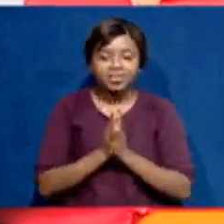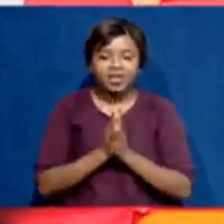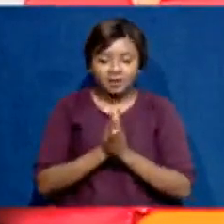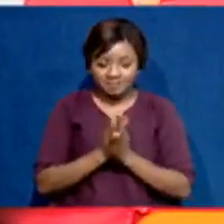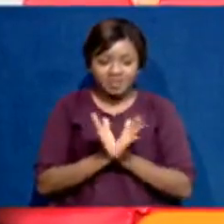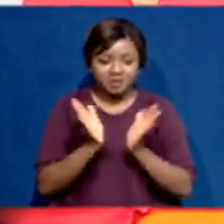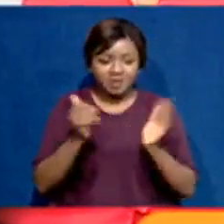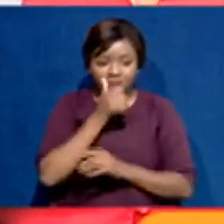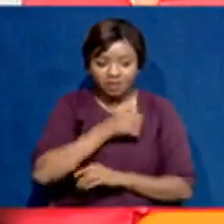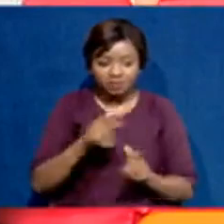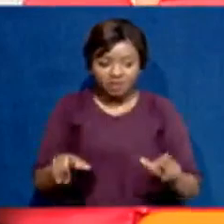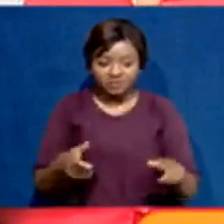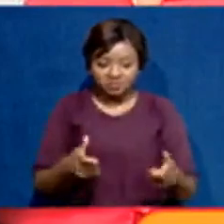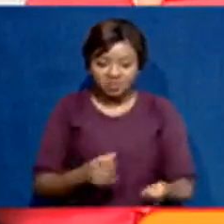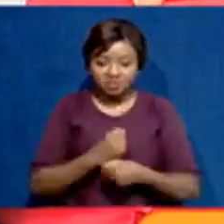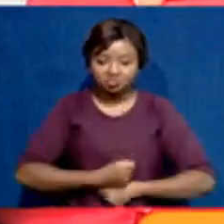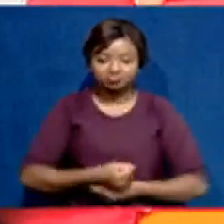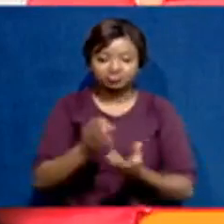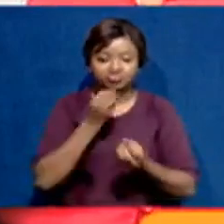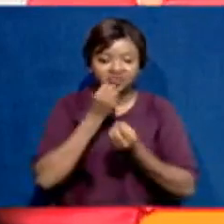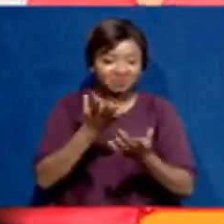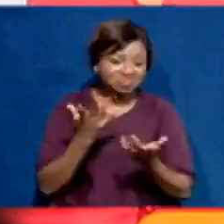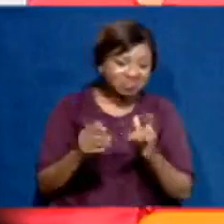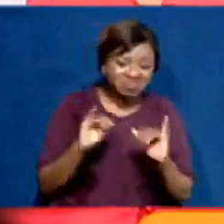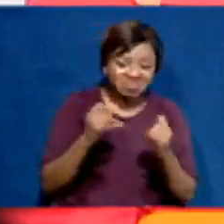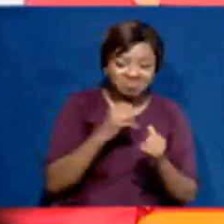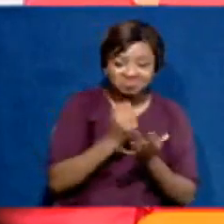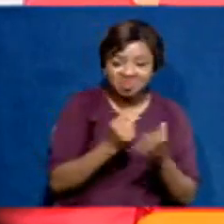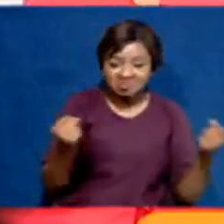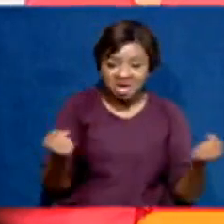outlets to disseminate information through newspapers, radio, television, and online platforms.